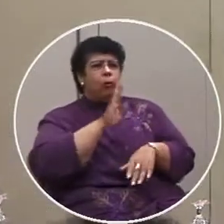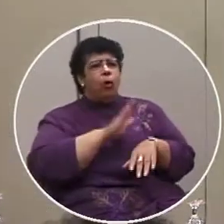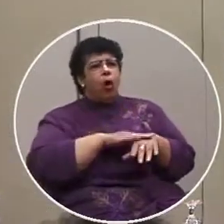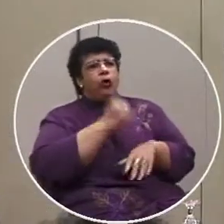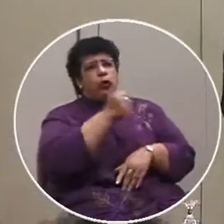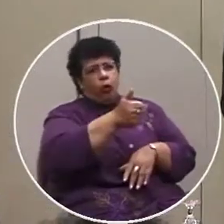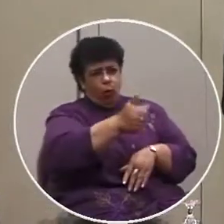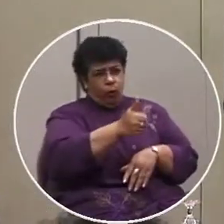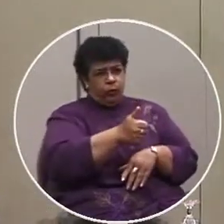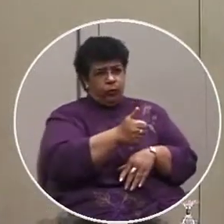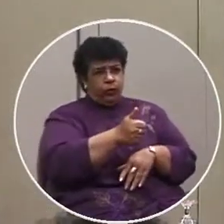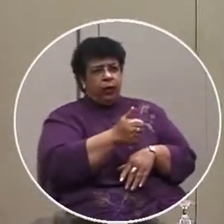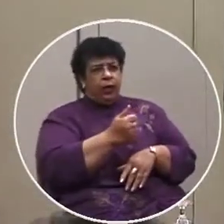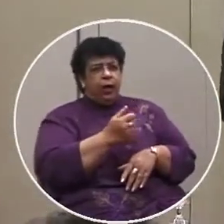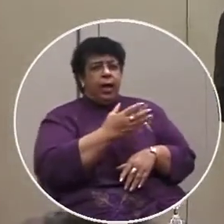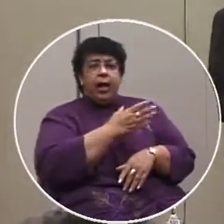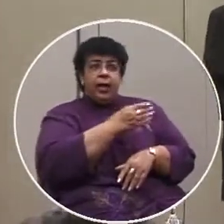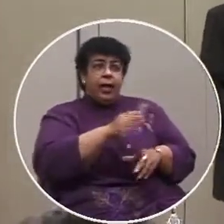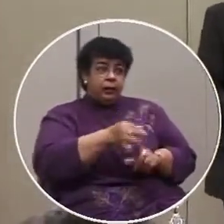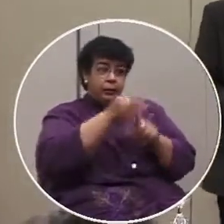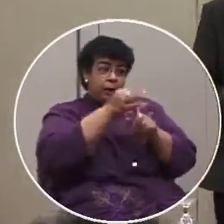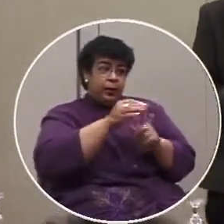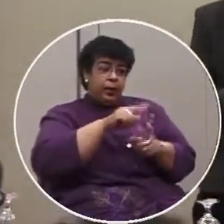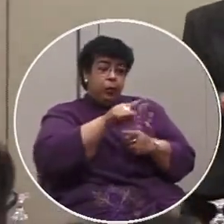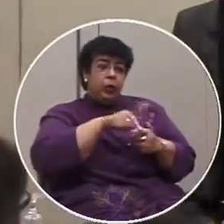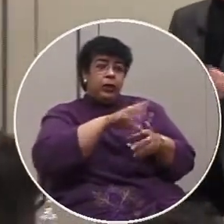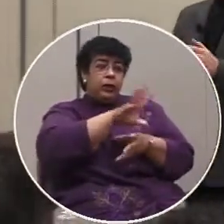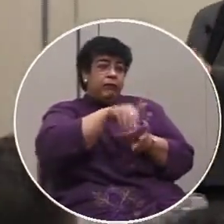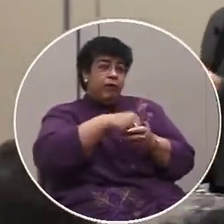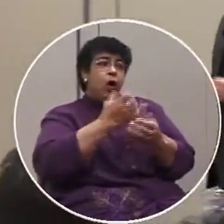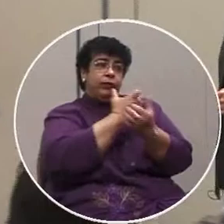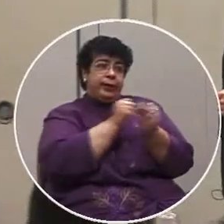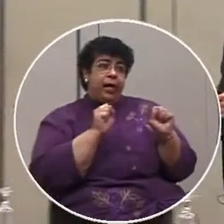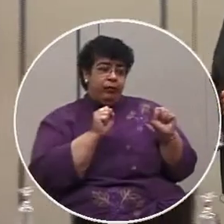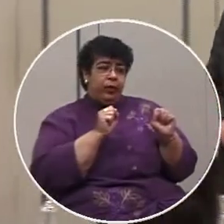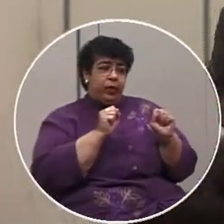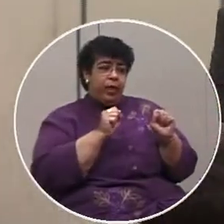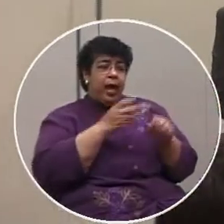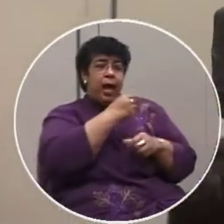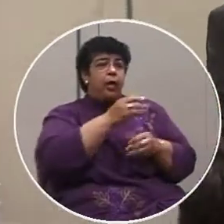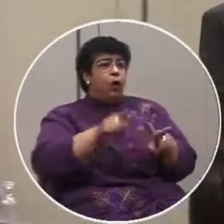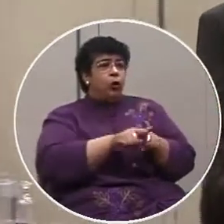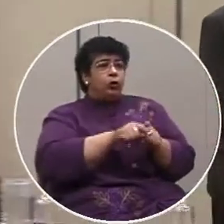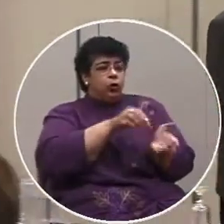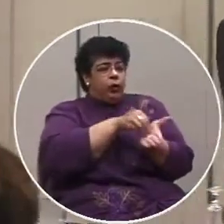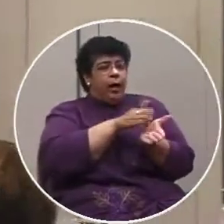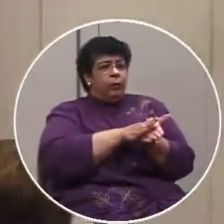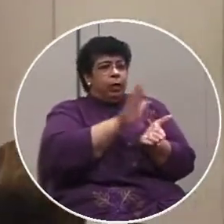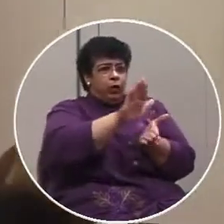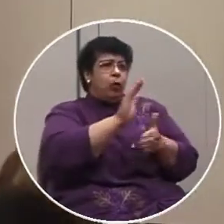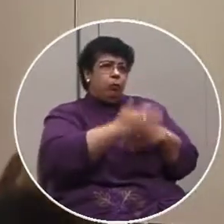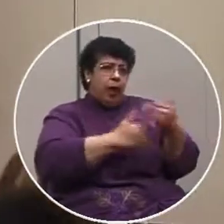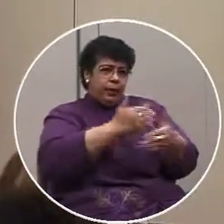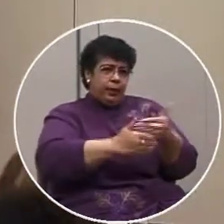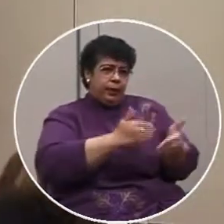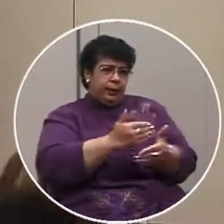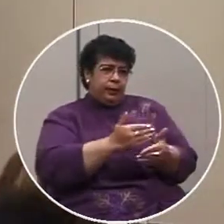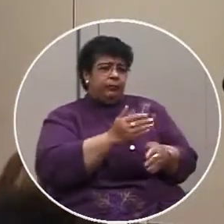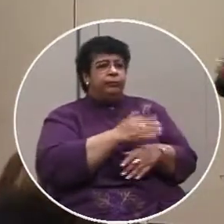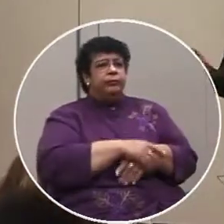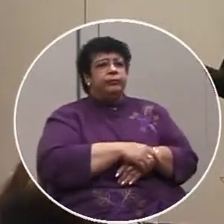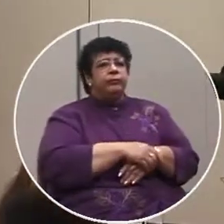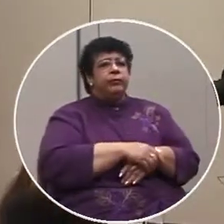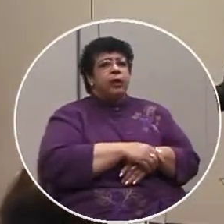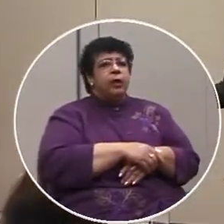Particularly when you're getting into issues of safety, never make these plans alone. And document your process. Okay? There's a lot of different laws